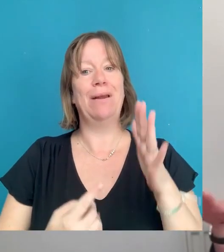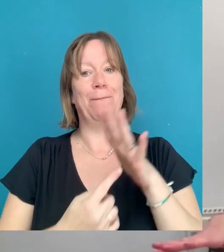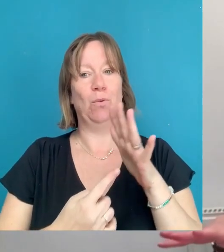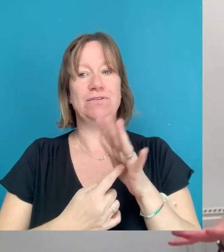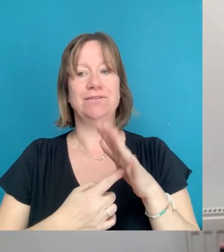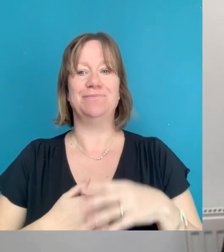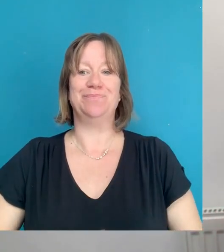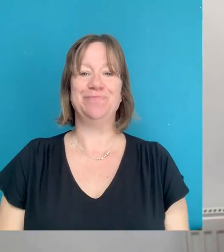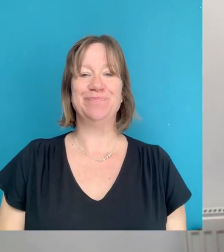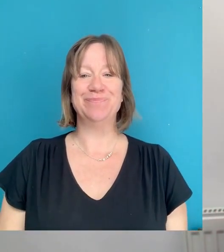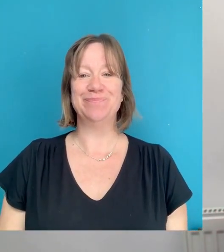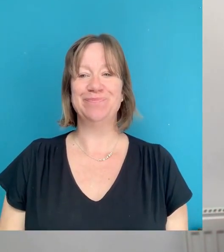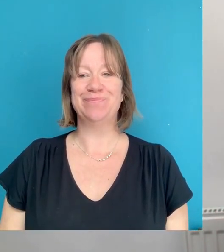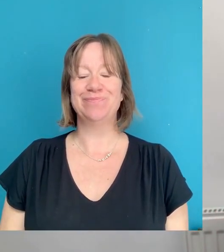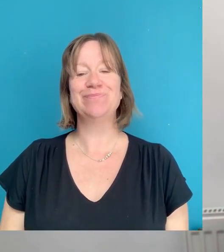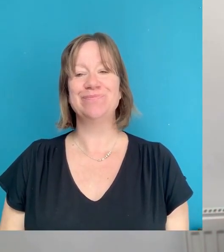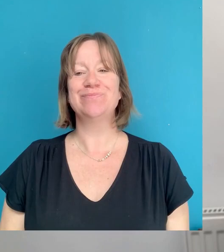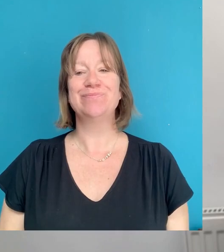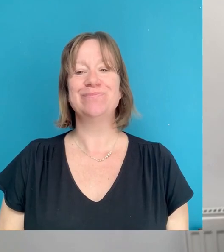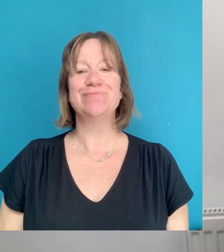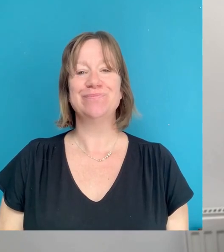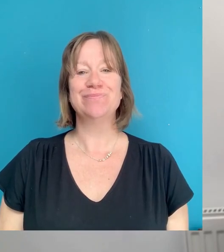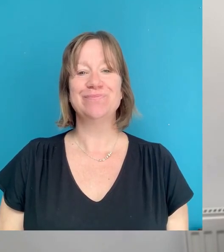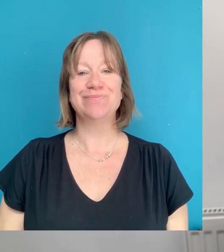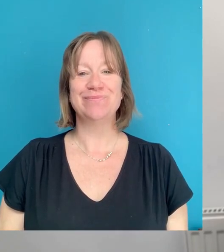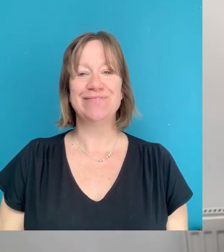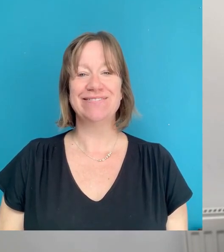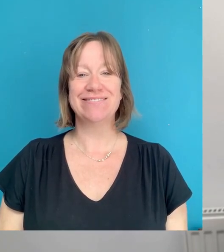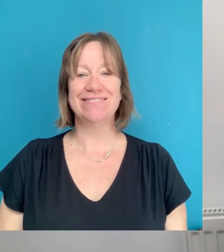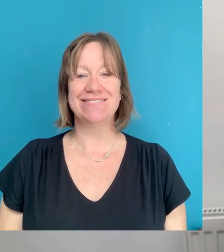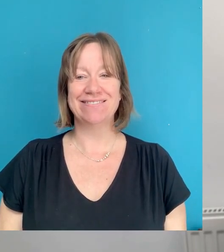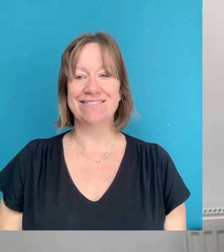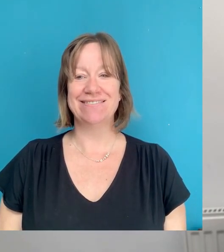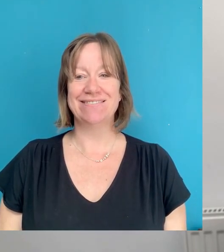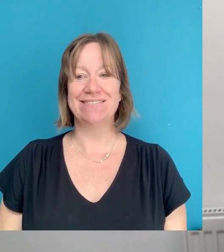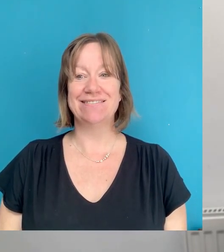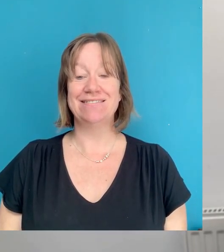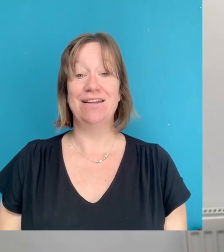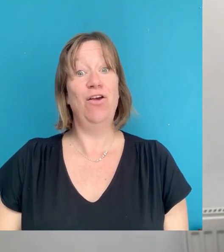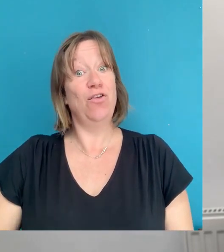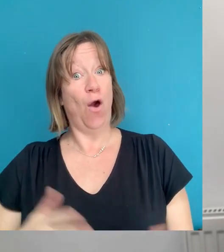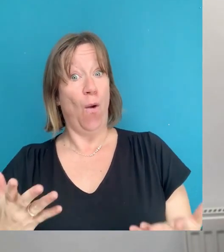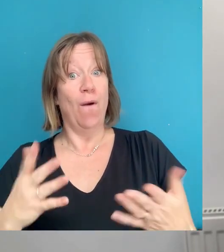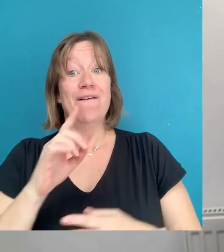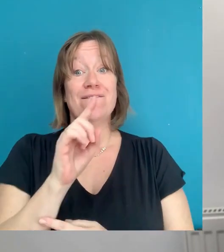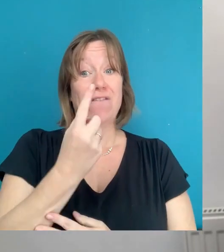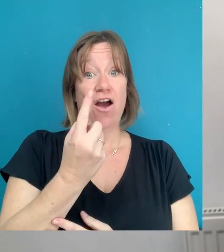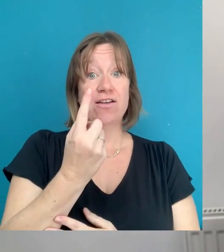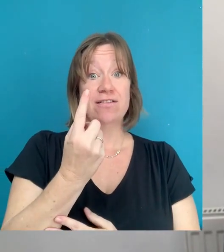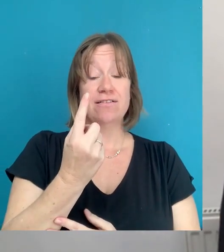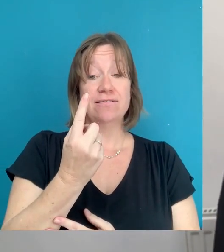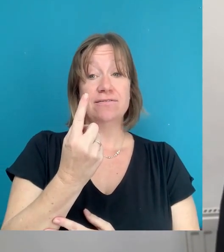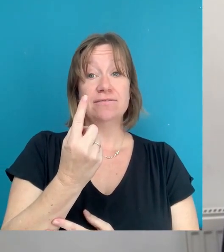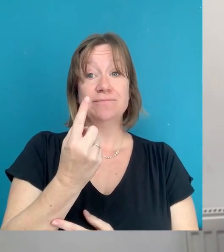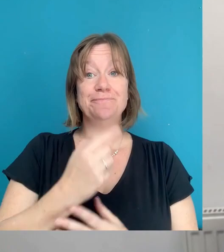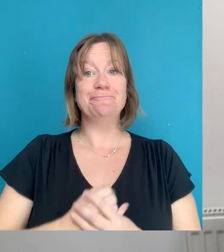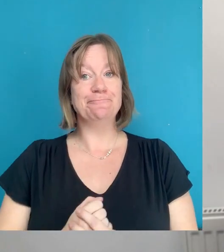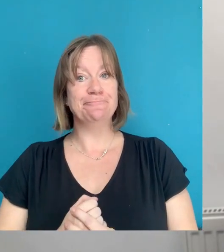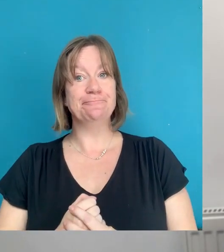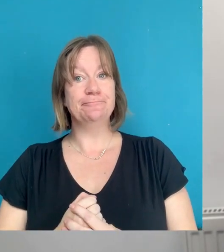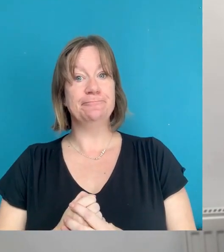even though these are water-based inks, I tend to like to put an apron on because I know I'm going to get messy. So first of